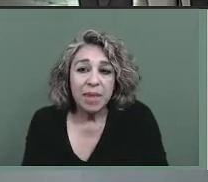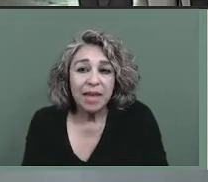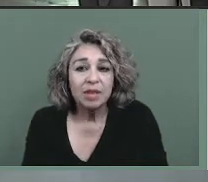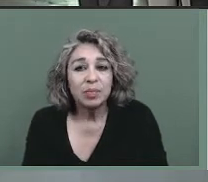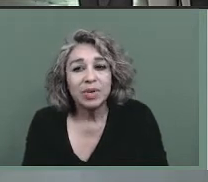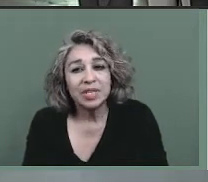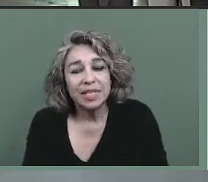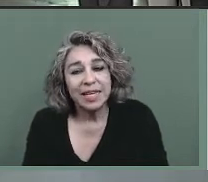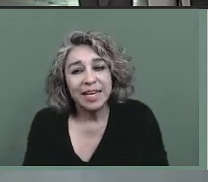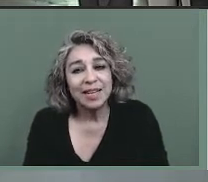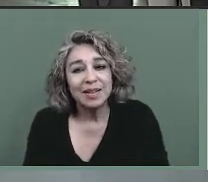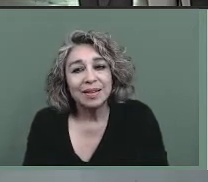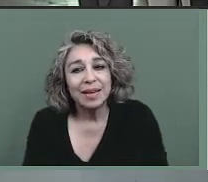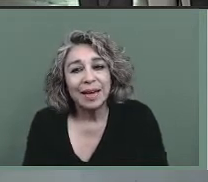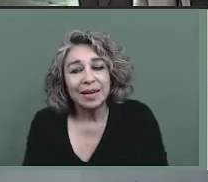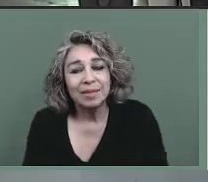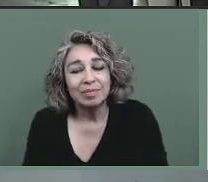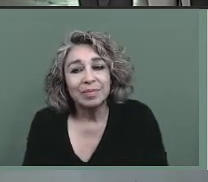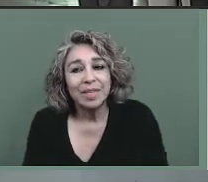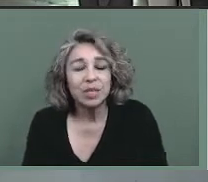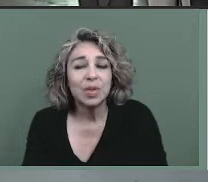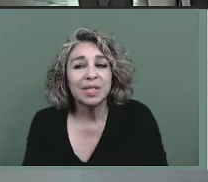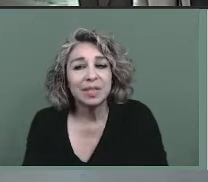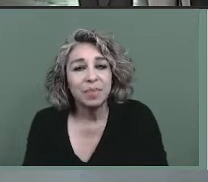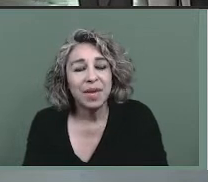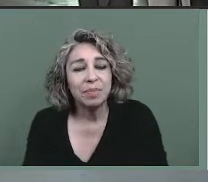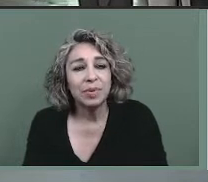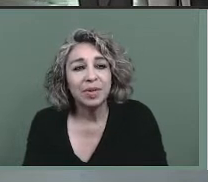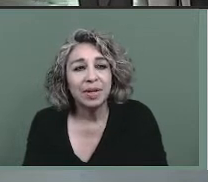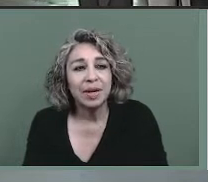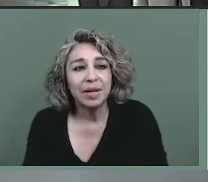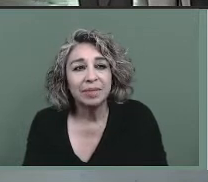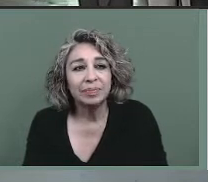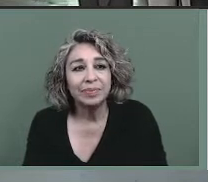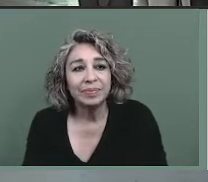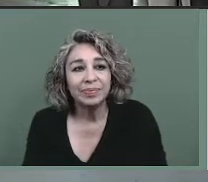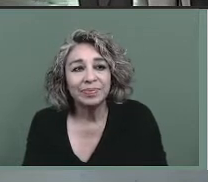the medical personnel as well as the people.